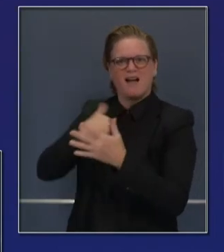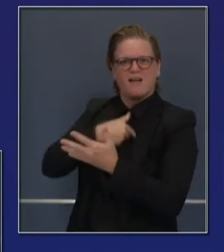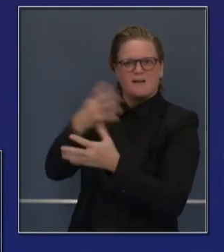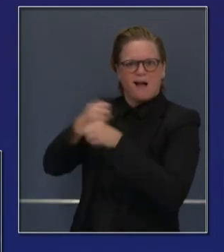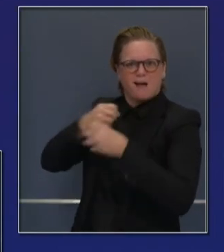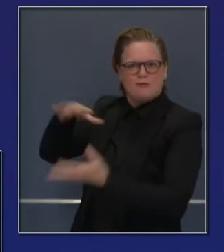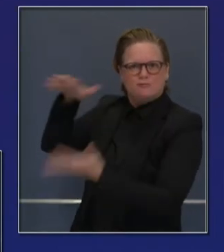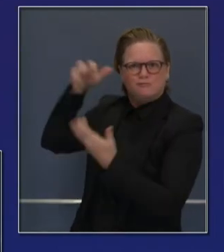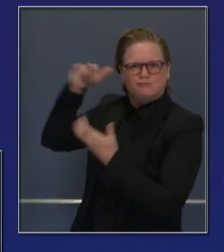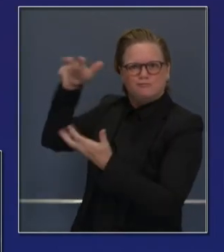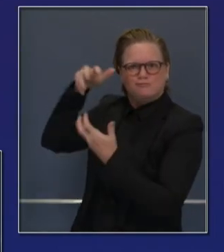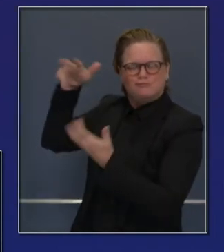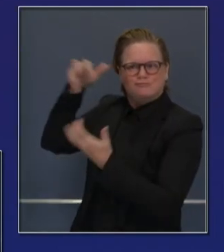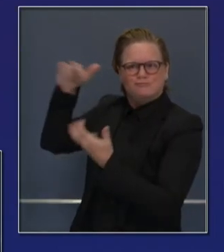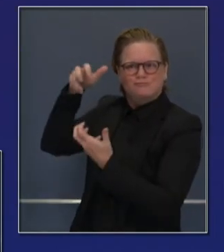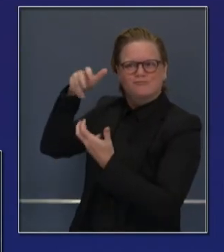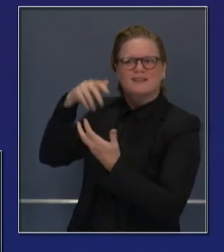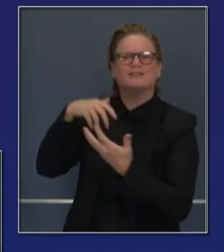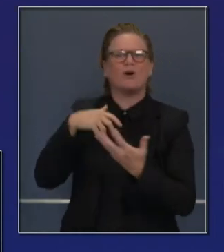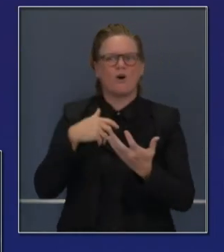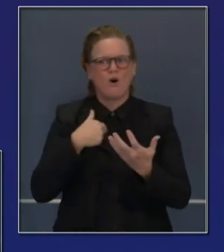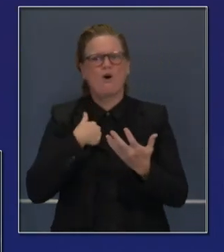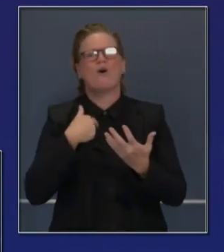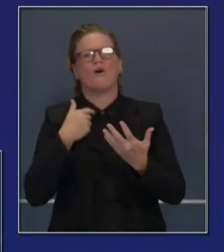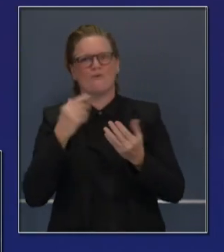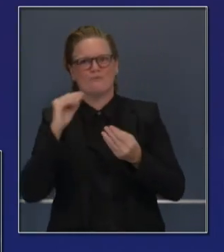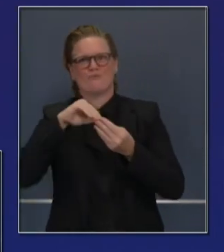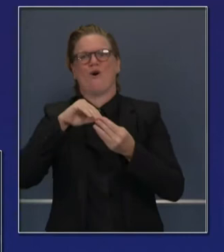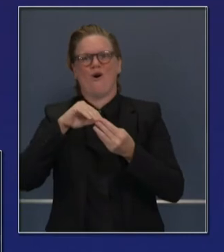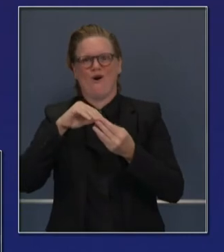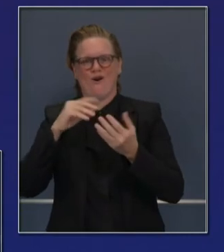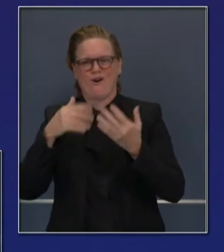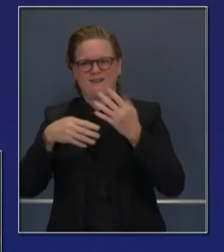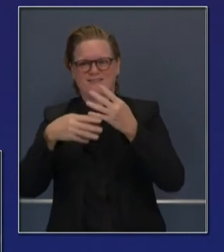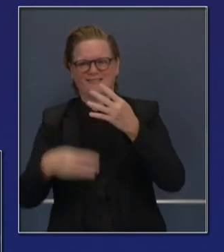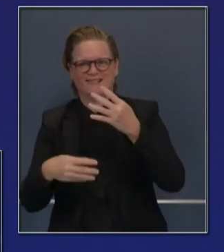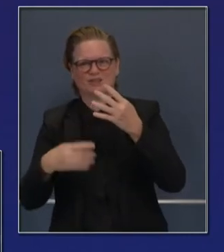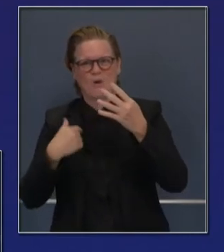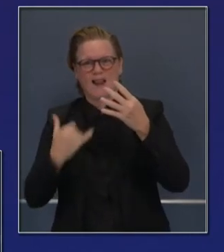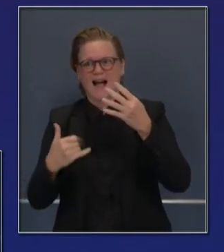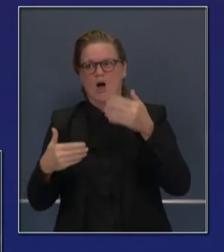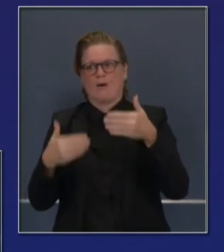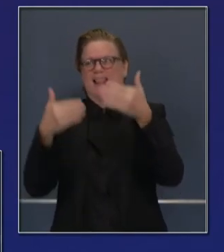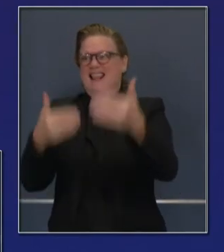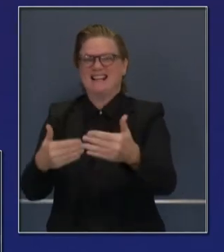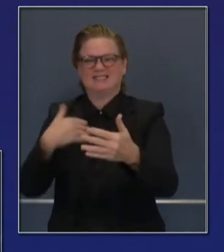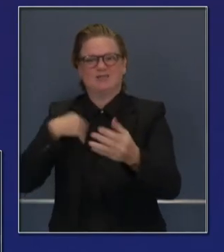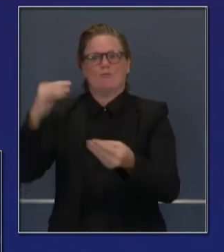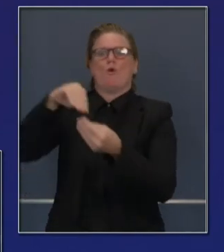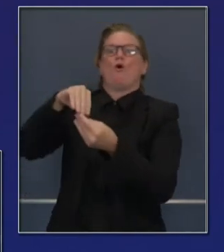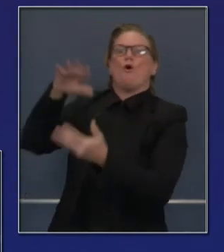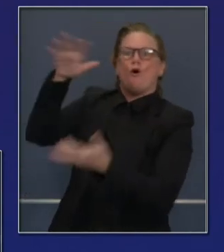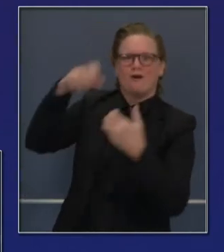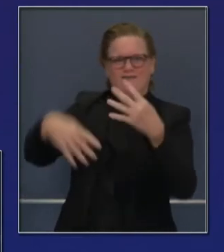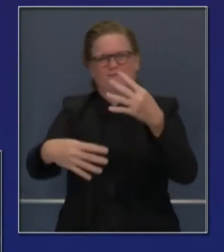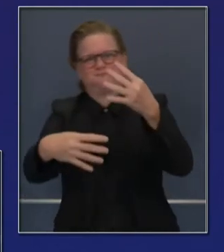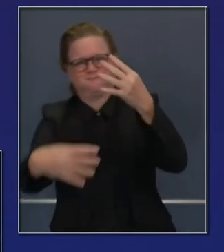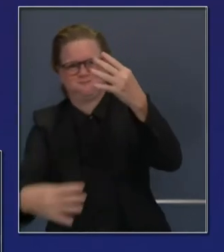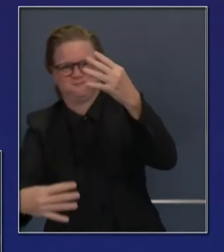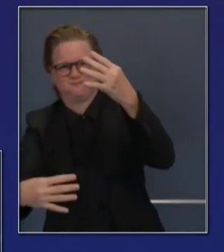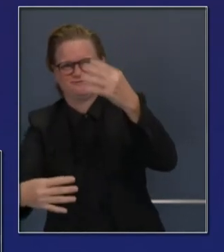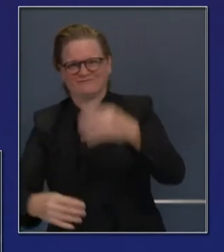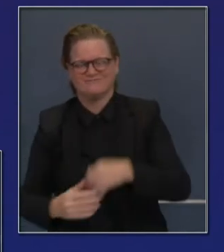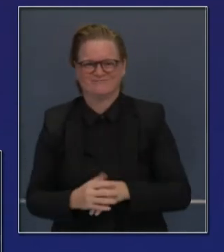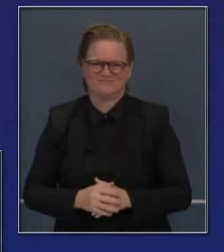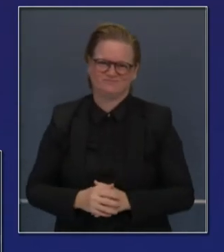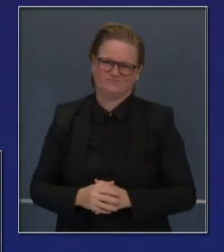million. These tax credits are now in effect for those essential businesses that are still open, but barely holding on. The ability